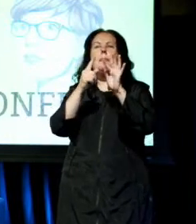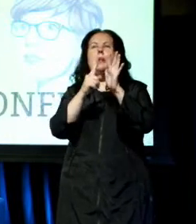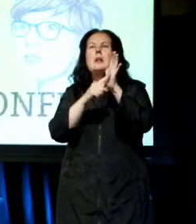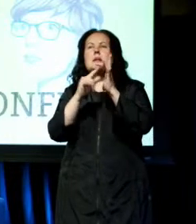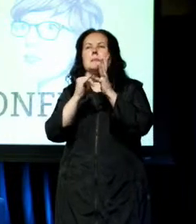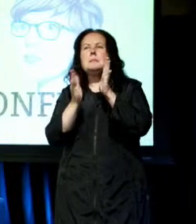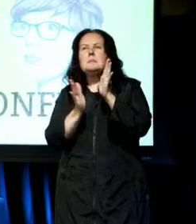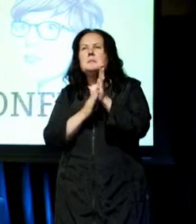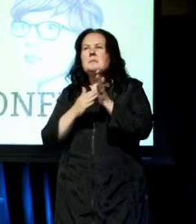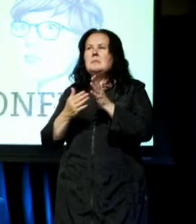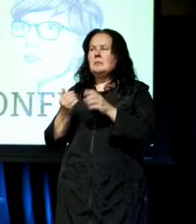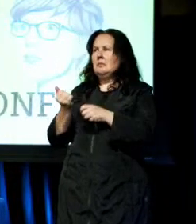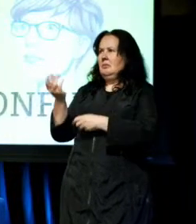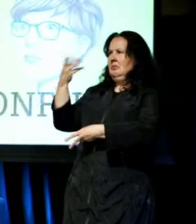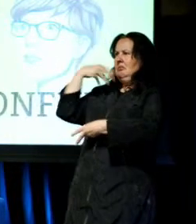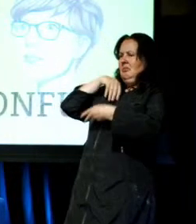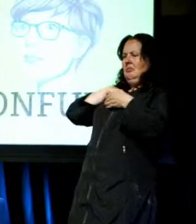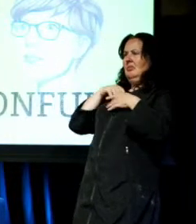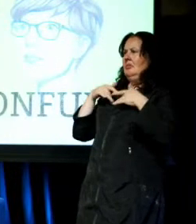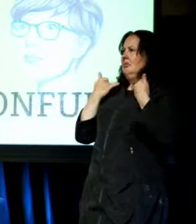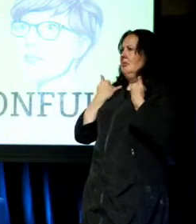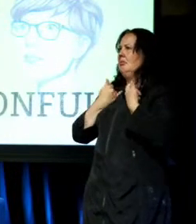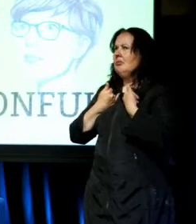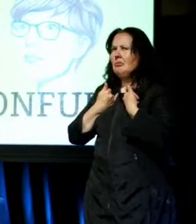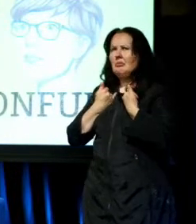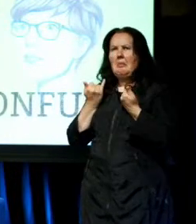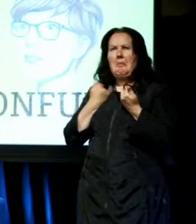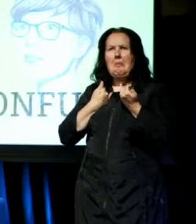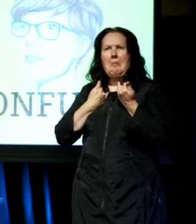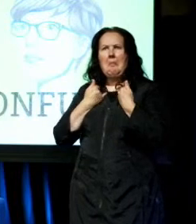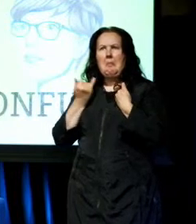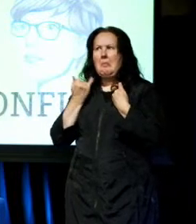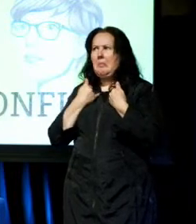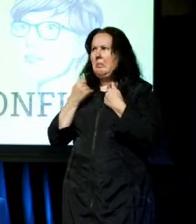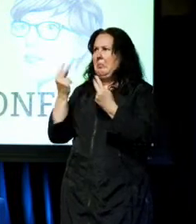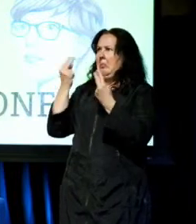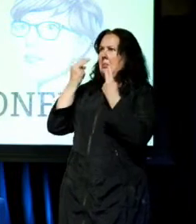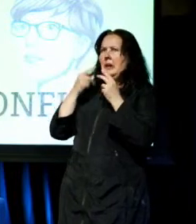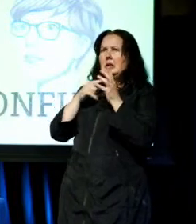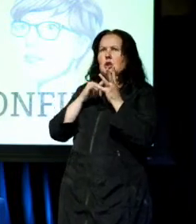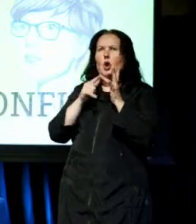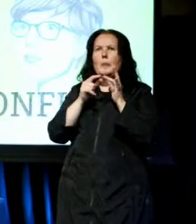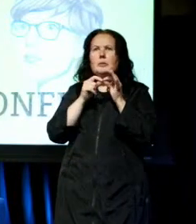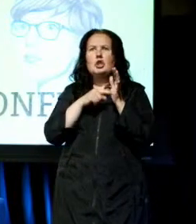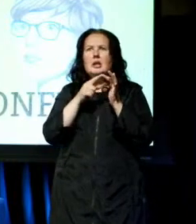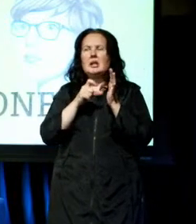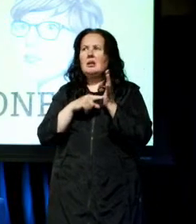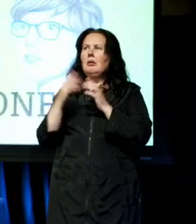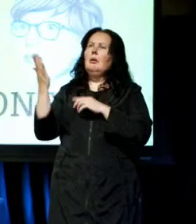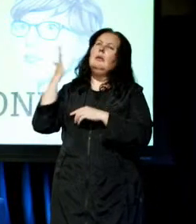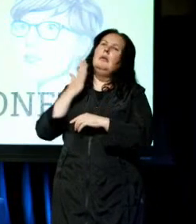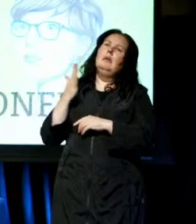ableism, being made into an inspiration object, being pitied,